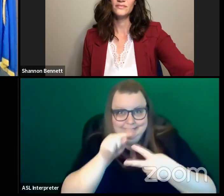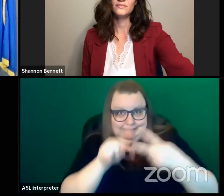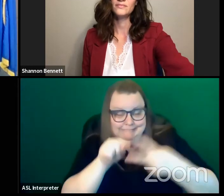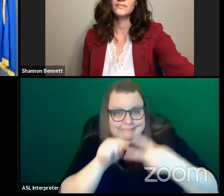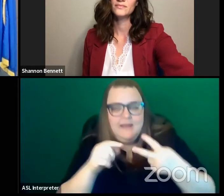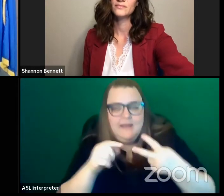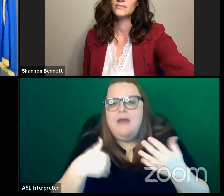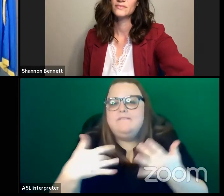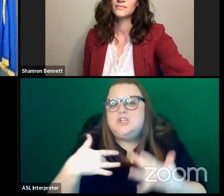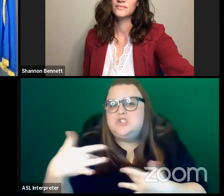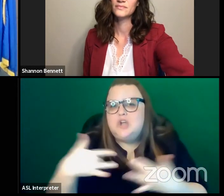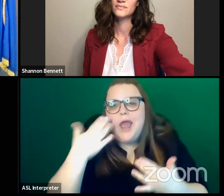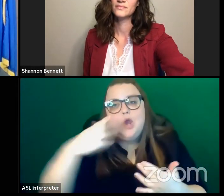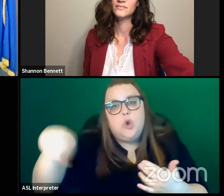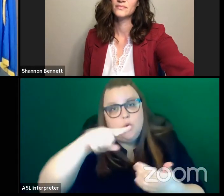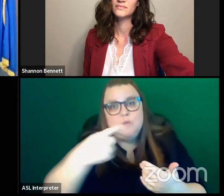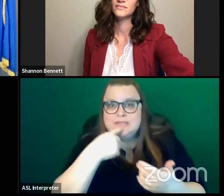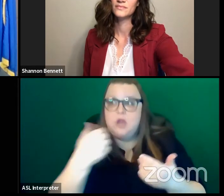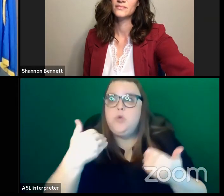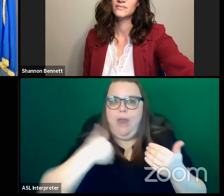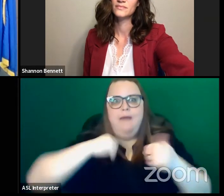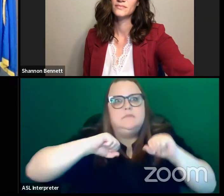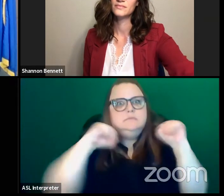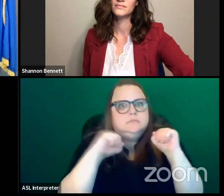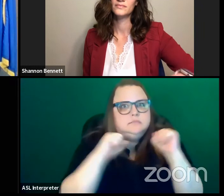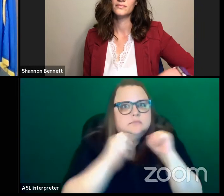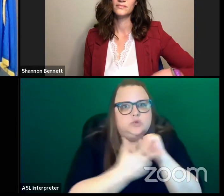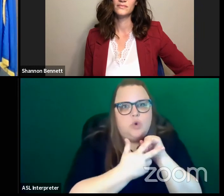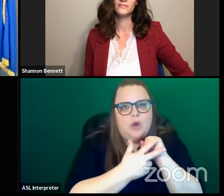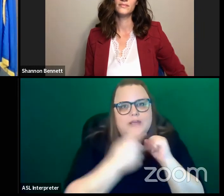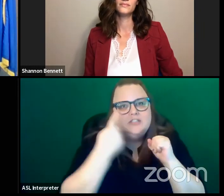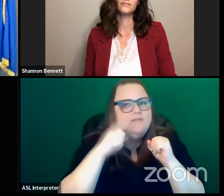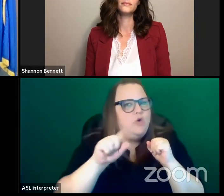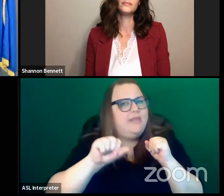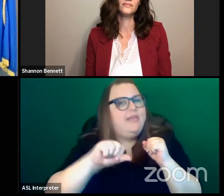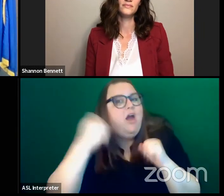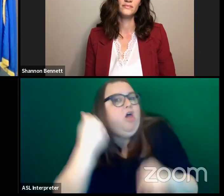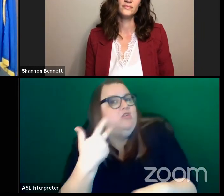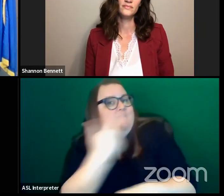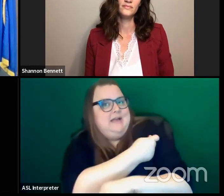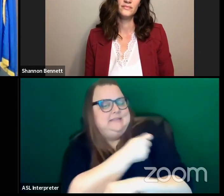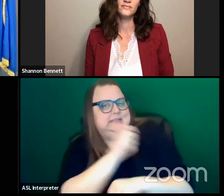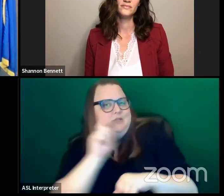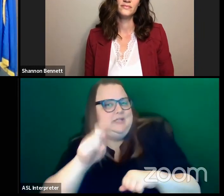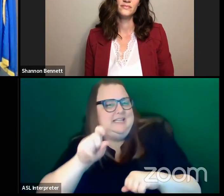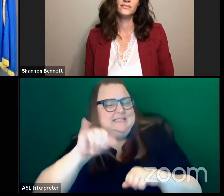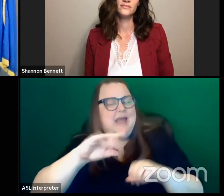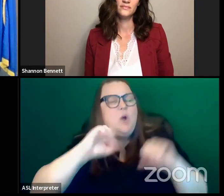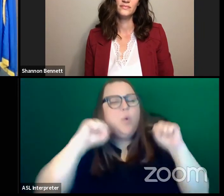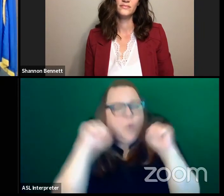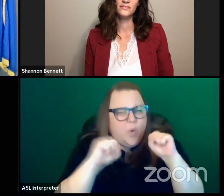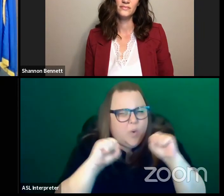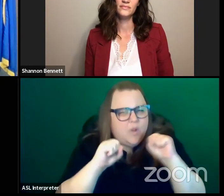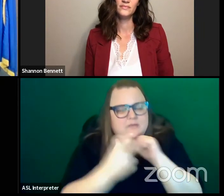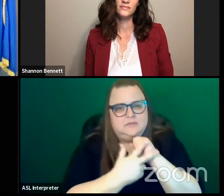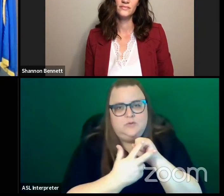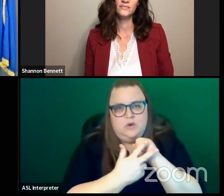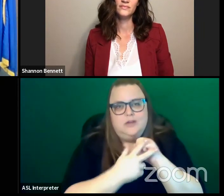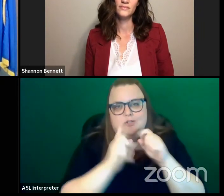you had refrigeration for the other vaccine that needs that real cold storage in order